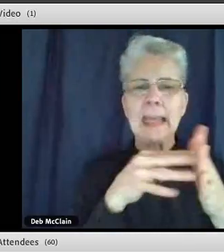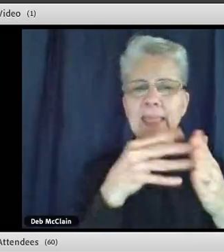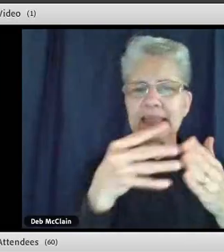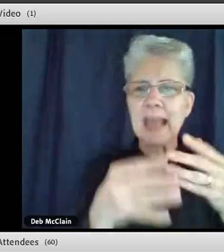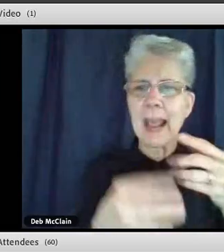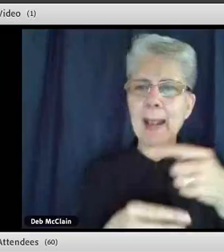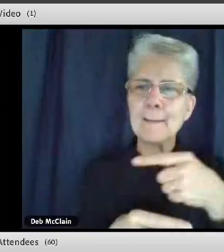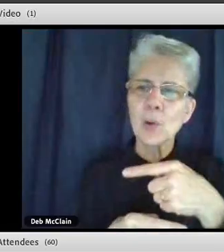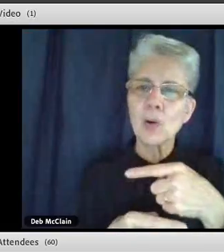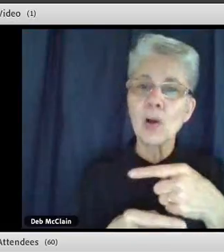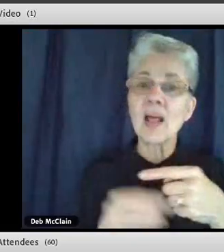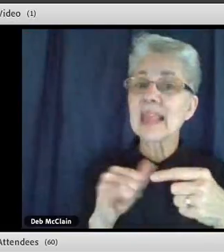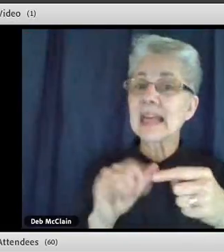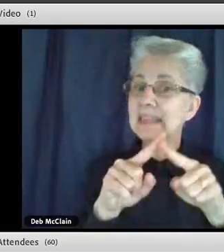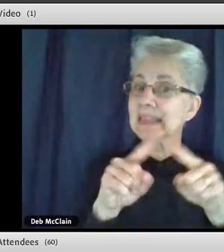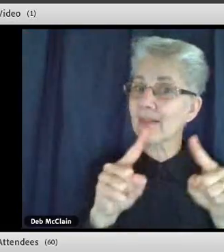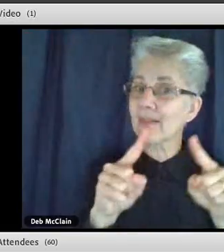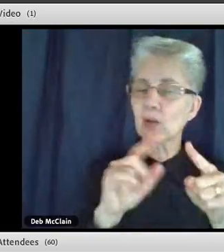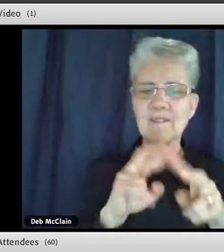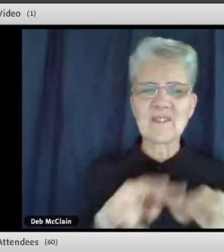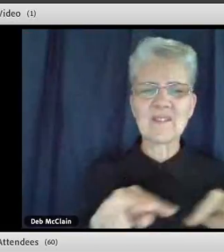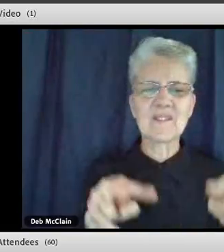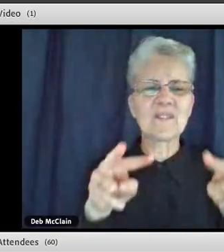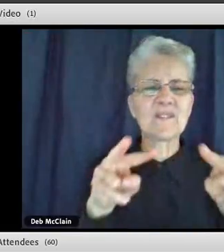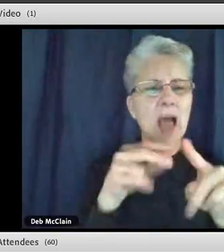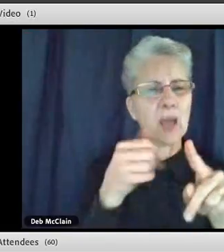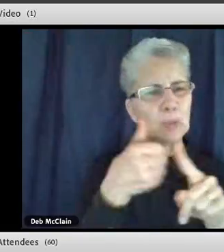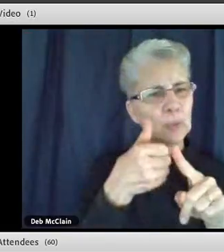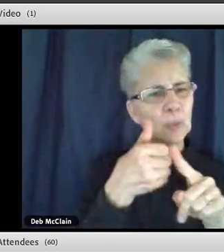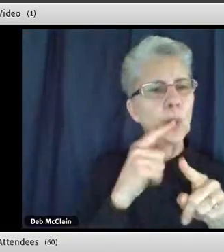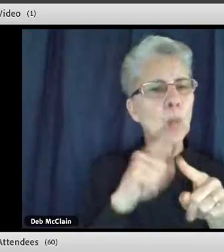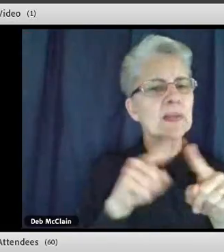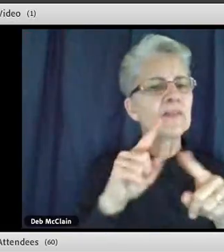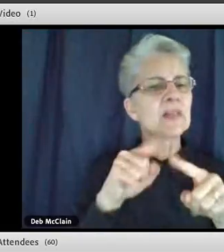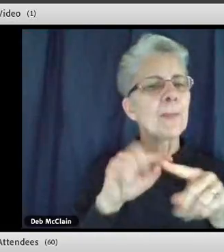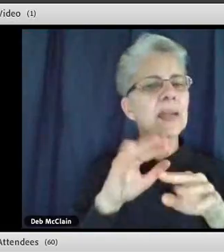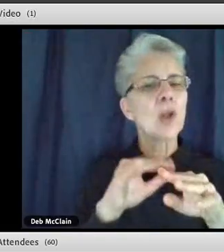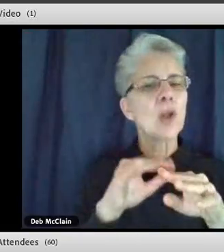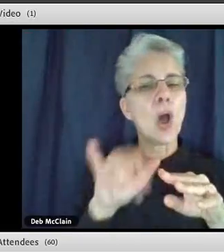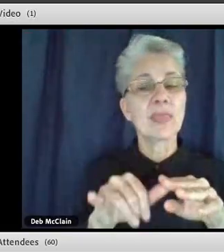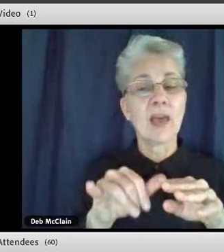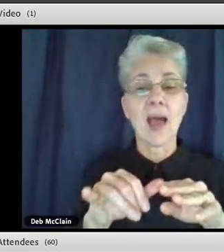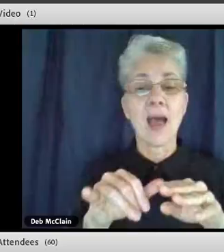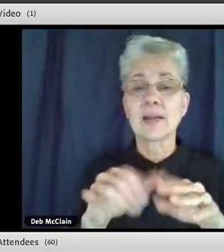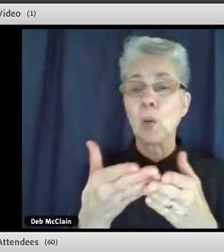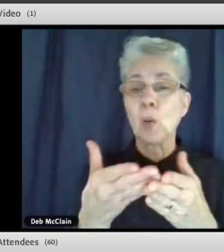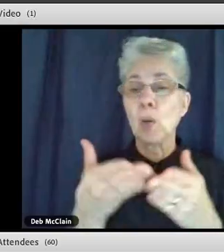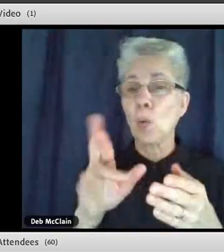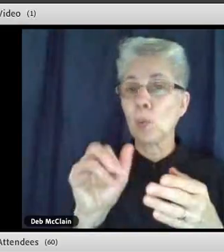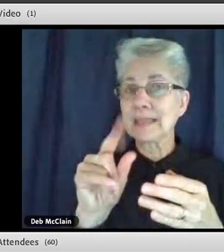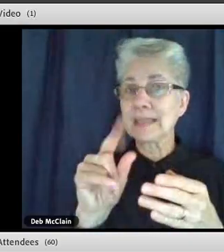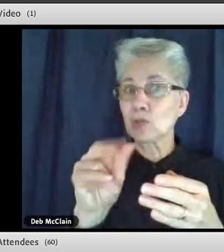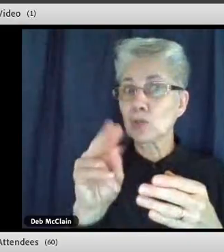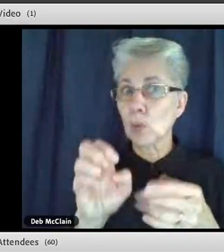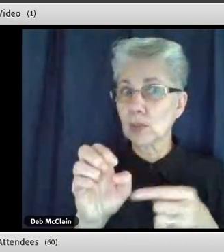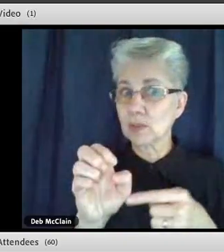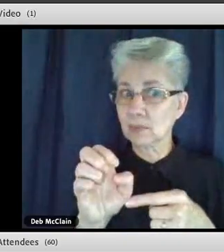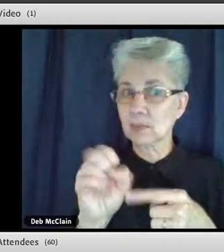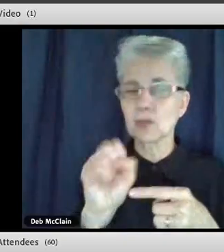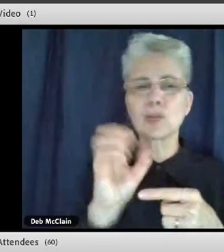differ, right? The value will differ depending on the resource, right? So like the date will